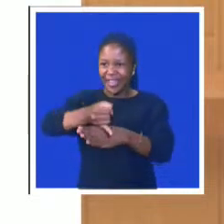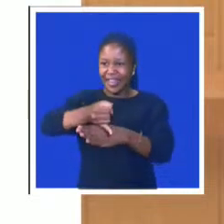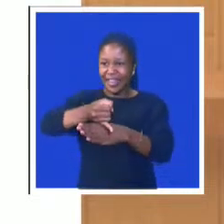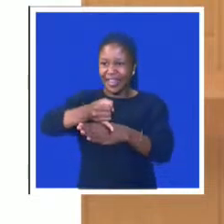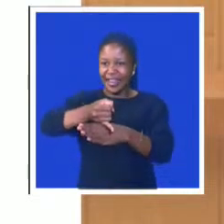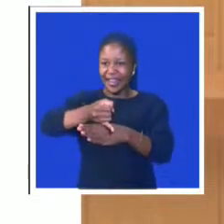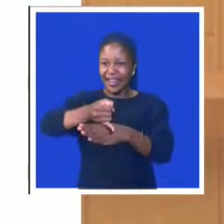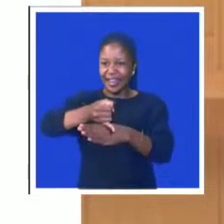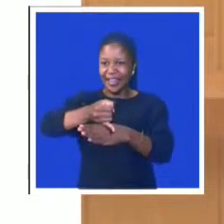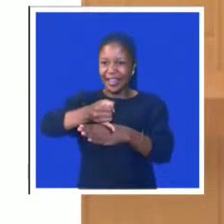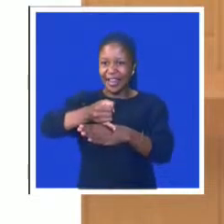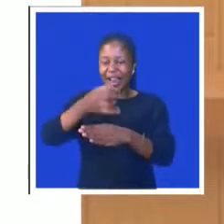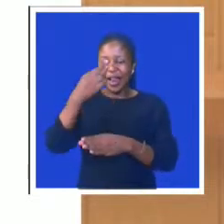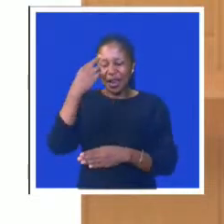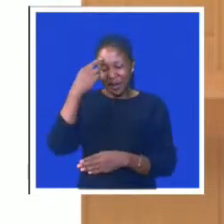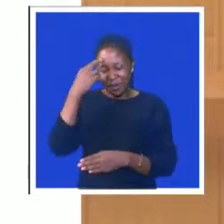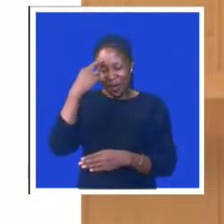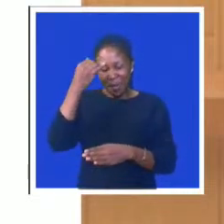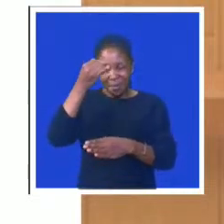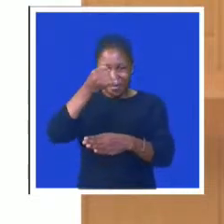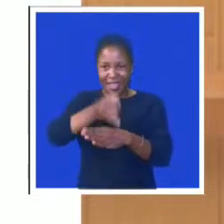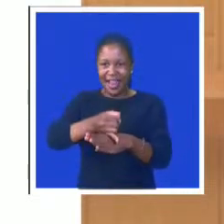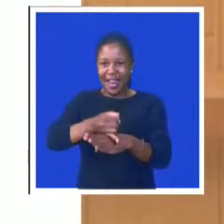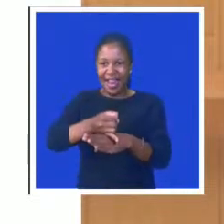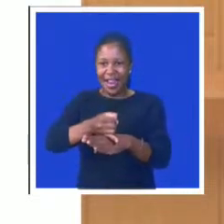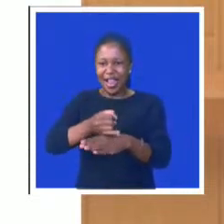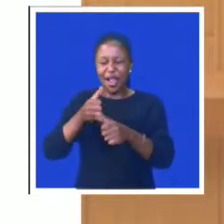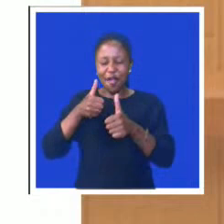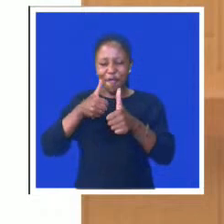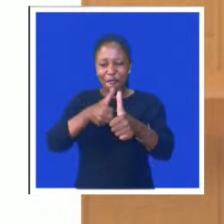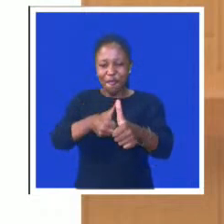followed by on,